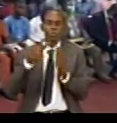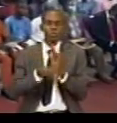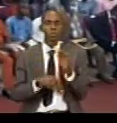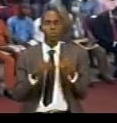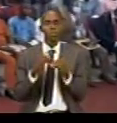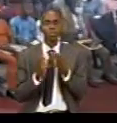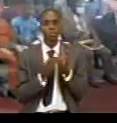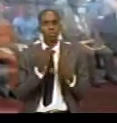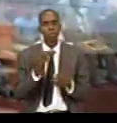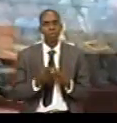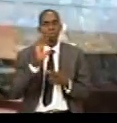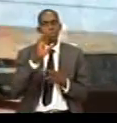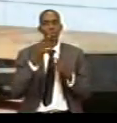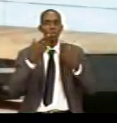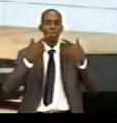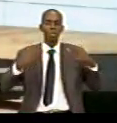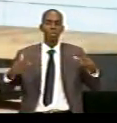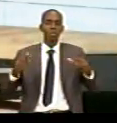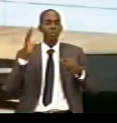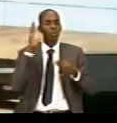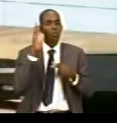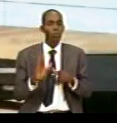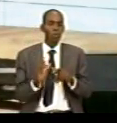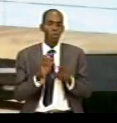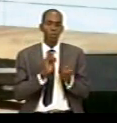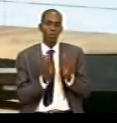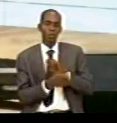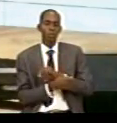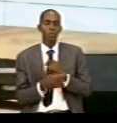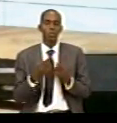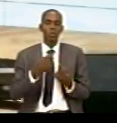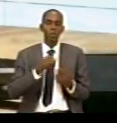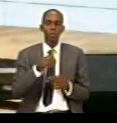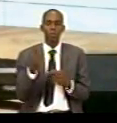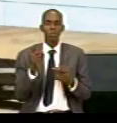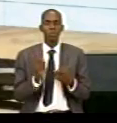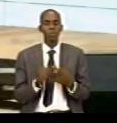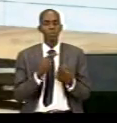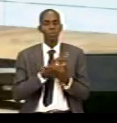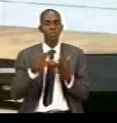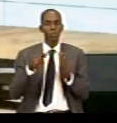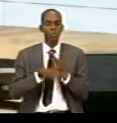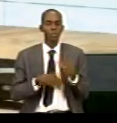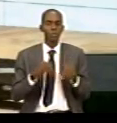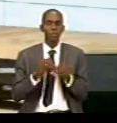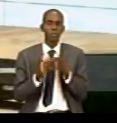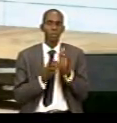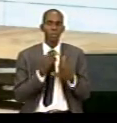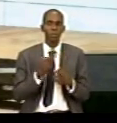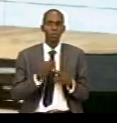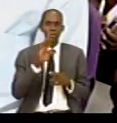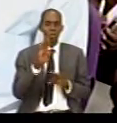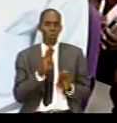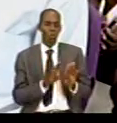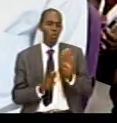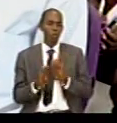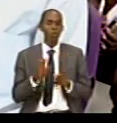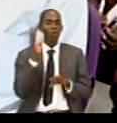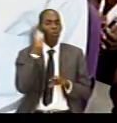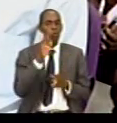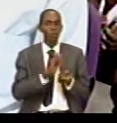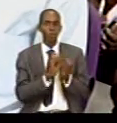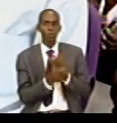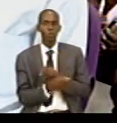Your language will turn others to righteousness. Your behavior will turn others to